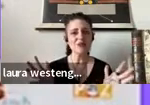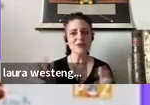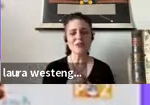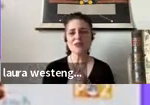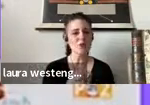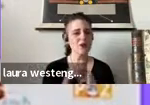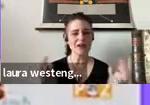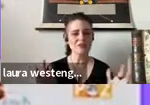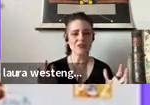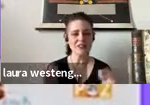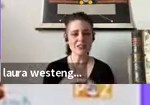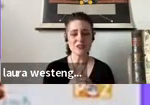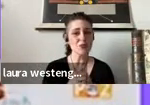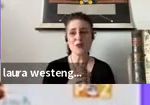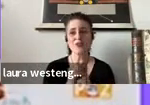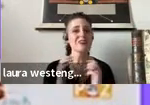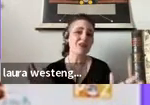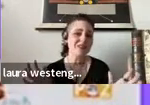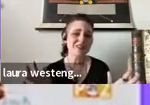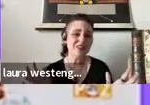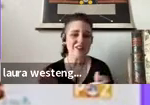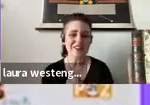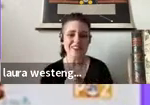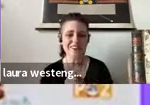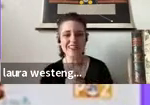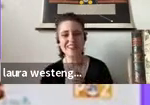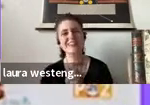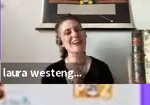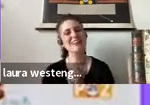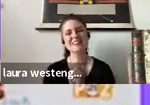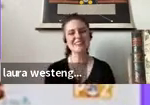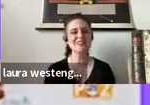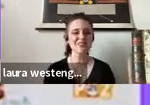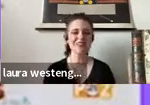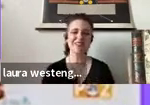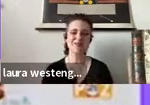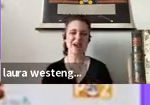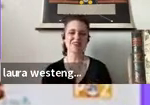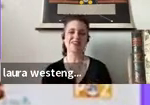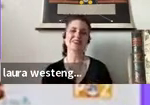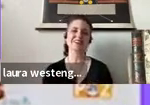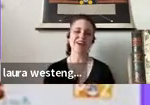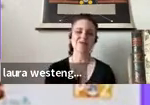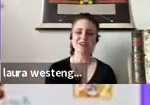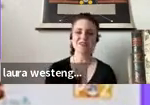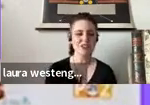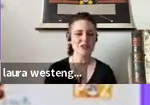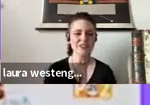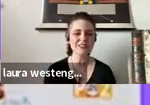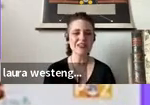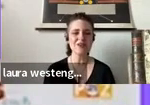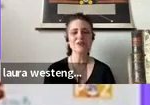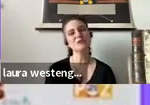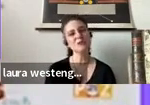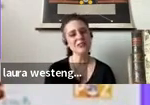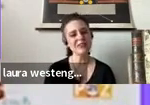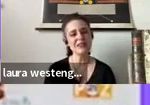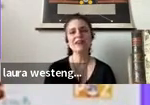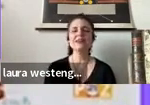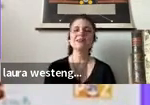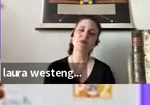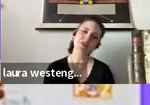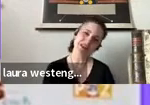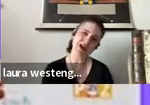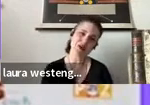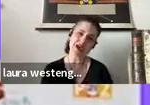is $10 or $100 or $1,000, it has significant impact on the lives of students and our